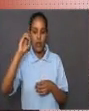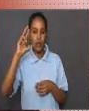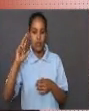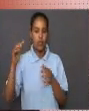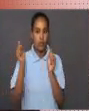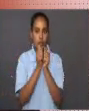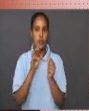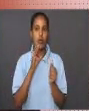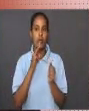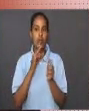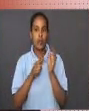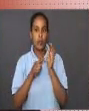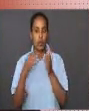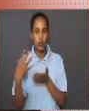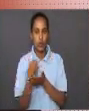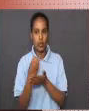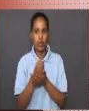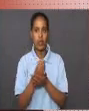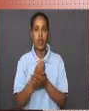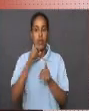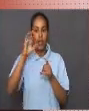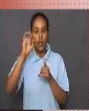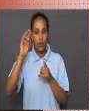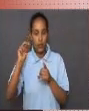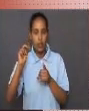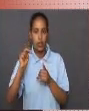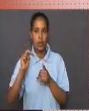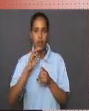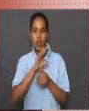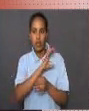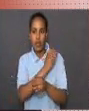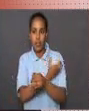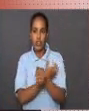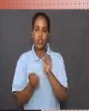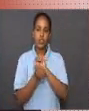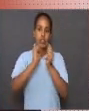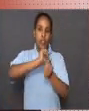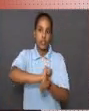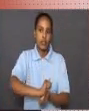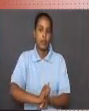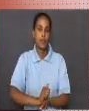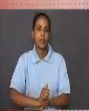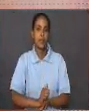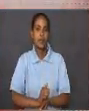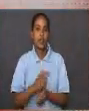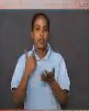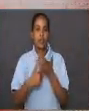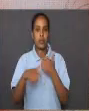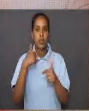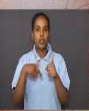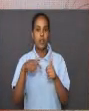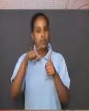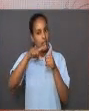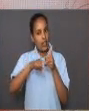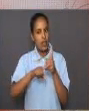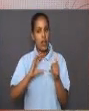crystal with water to produce an endothermic energy change.